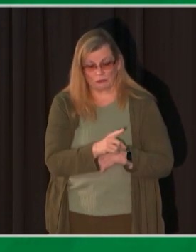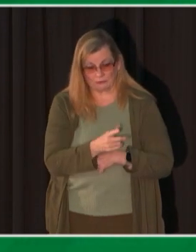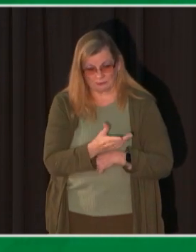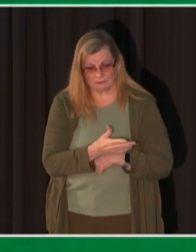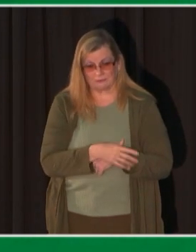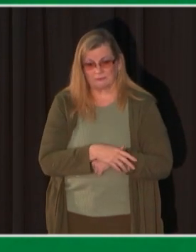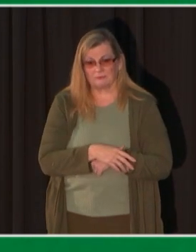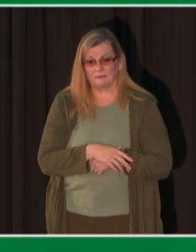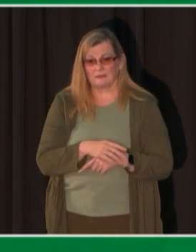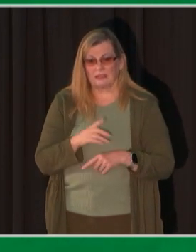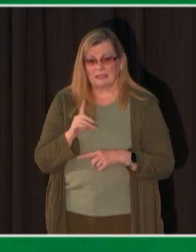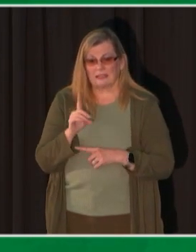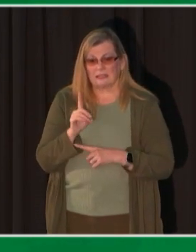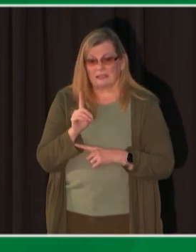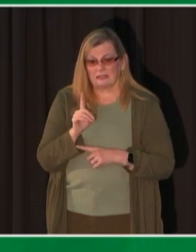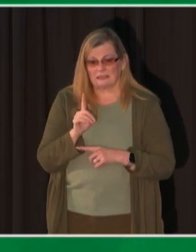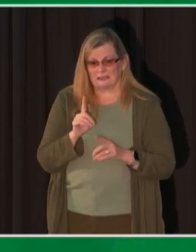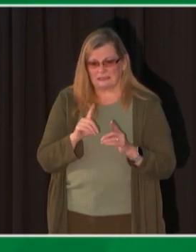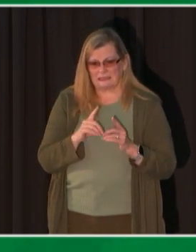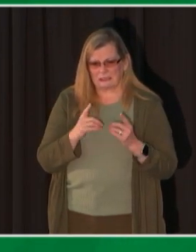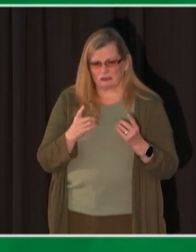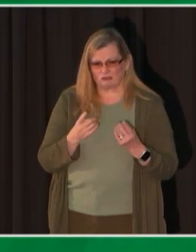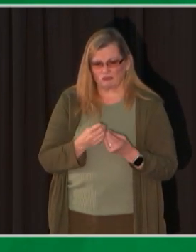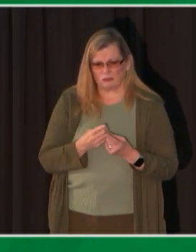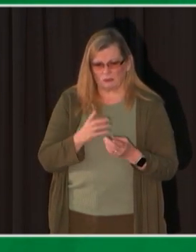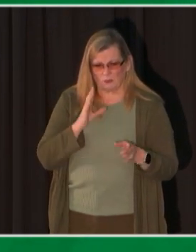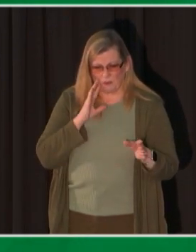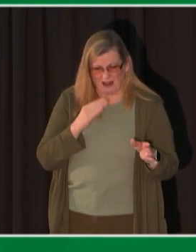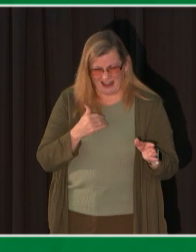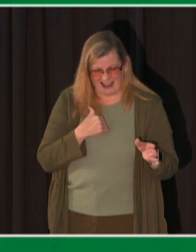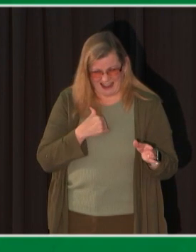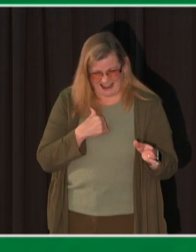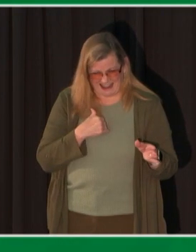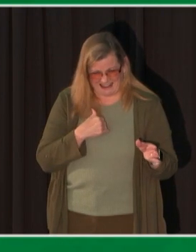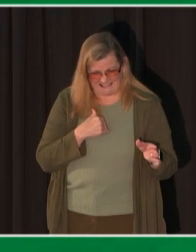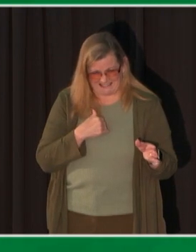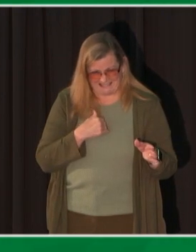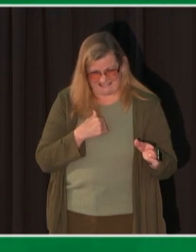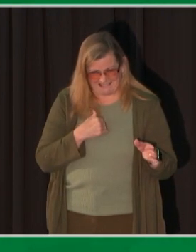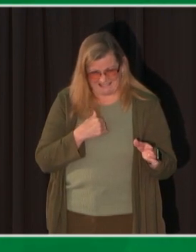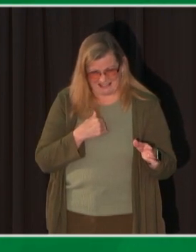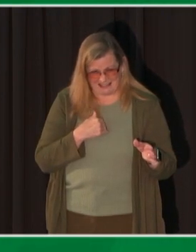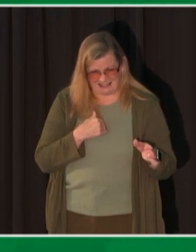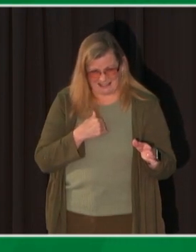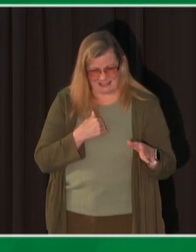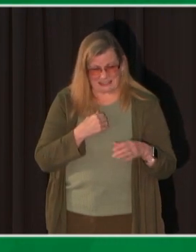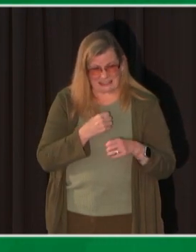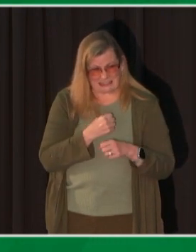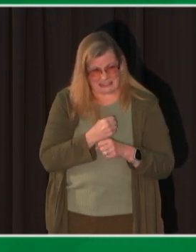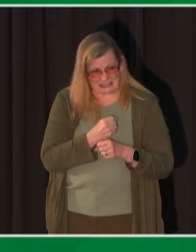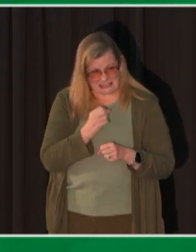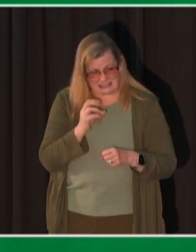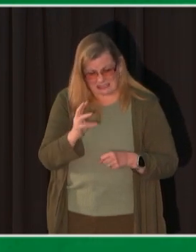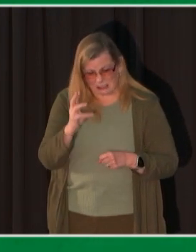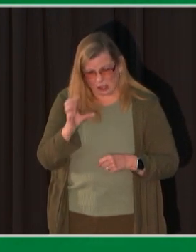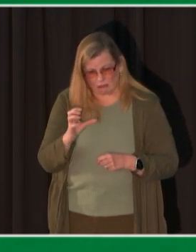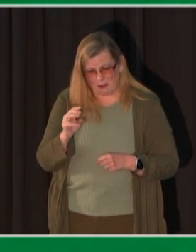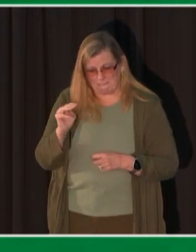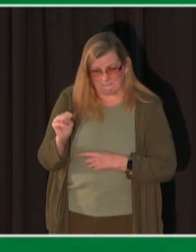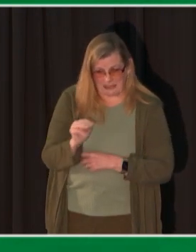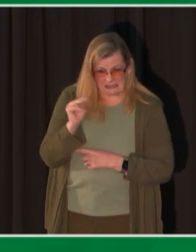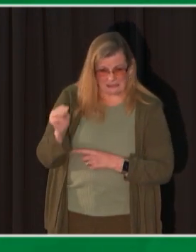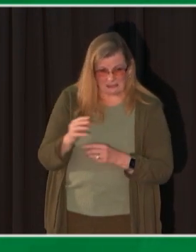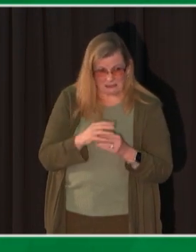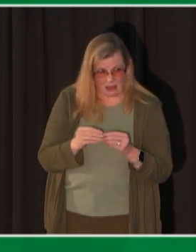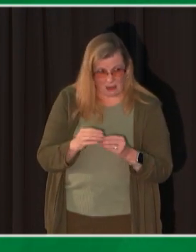make $600 million in budget cuts. I was wondering if you have given additional, I'm sure you've given thought, but if you're willing to share with us what